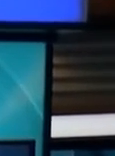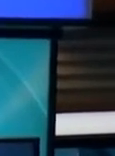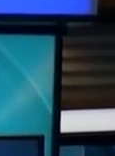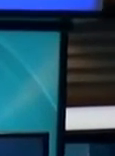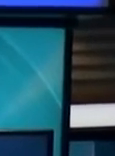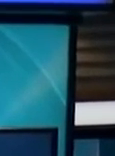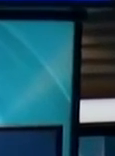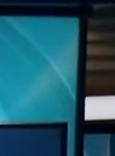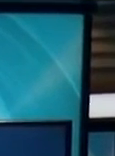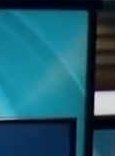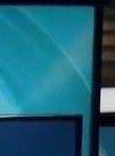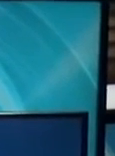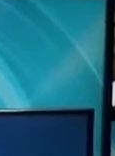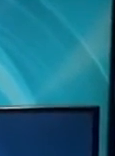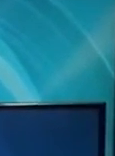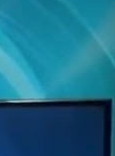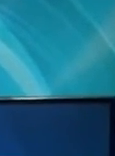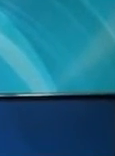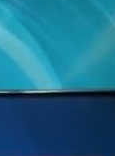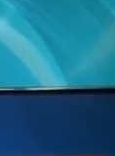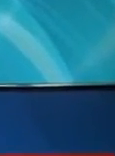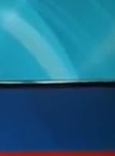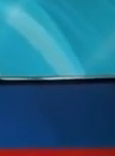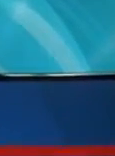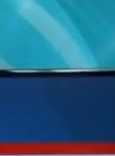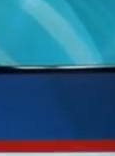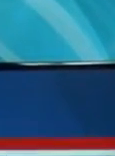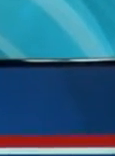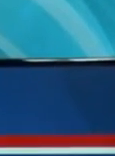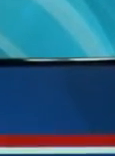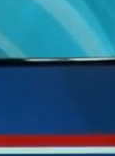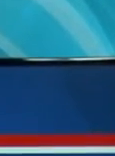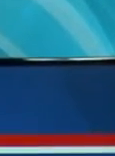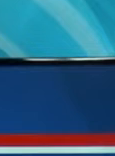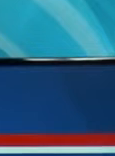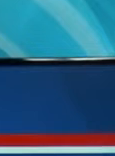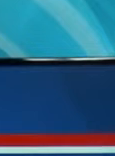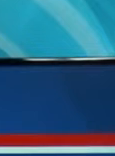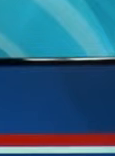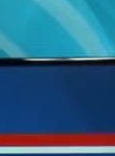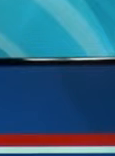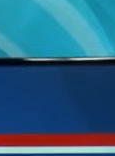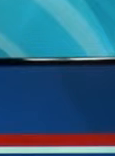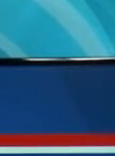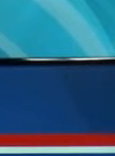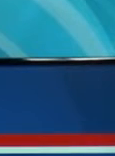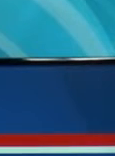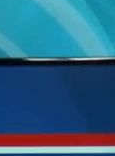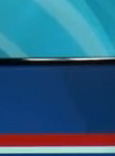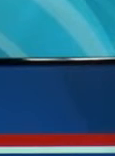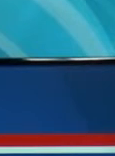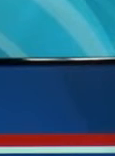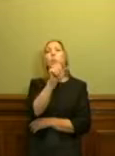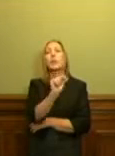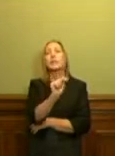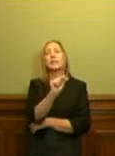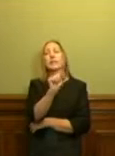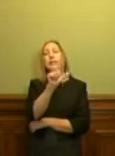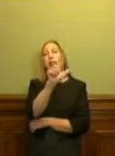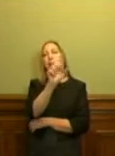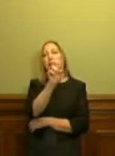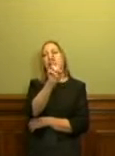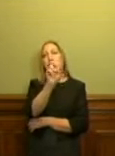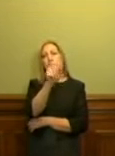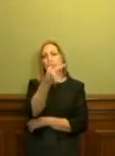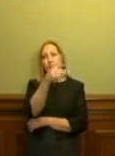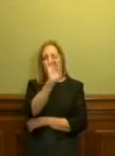Wyoming is getting into the nuclear power business with a $1 billion Natrium Advanced Nuclear Power Plant. Wyoming Governor Mark